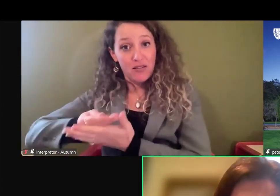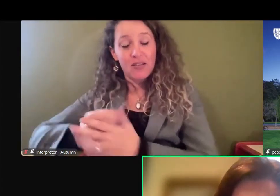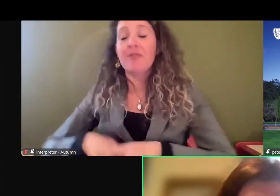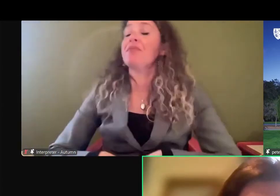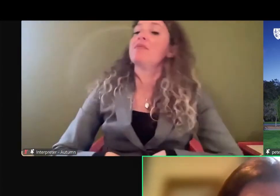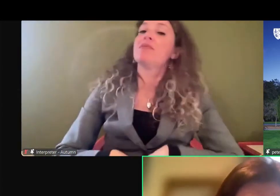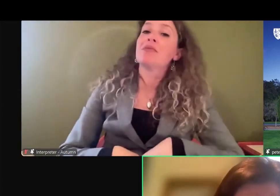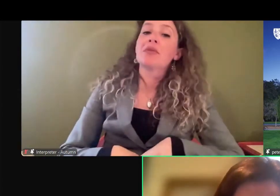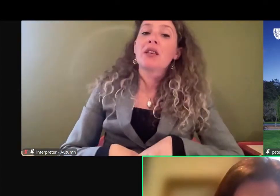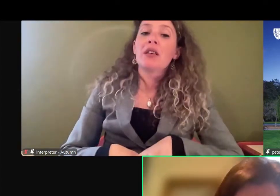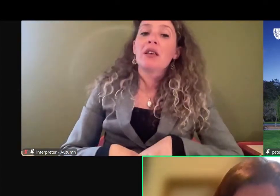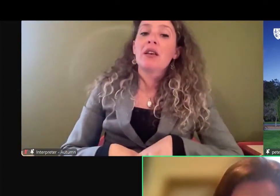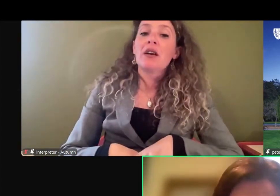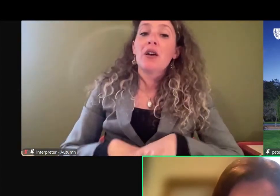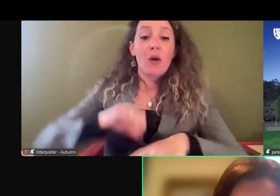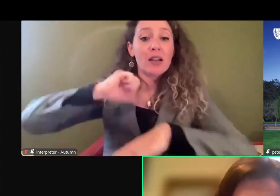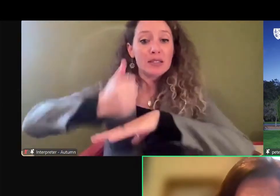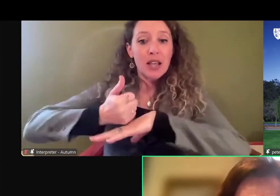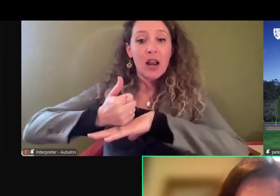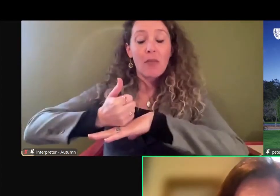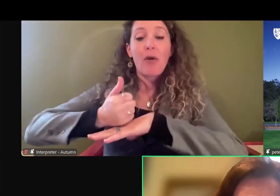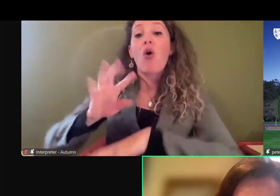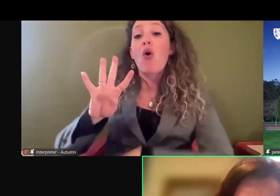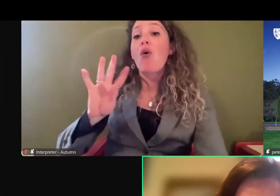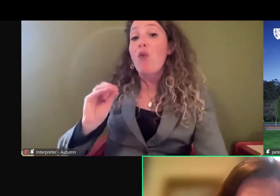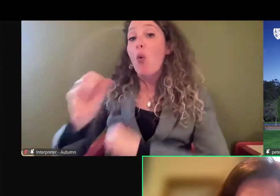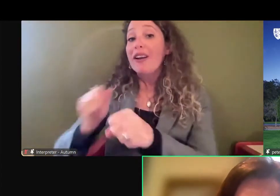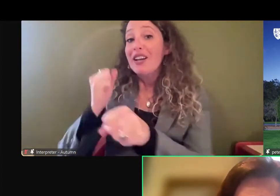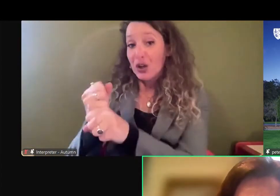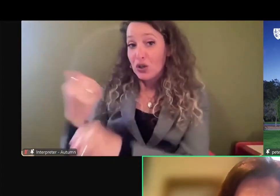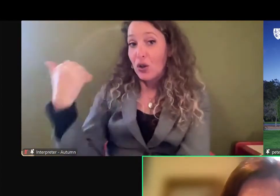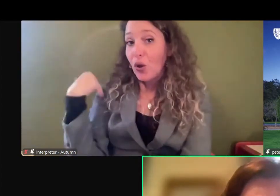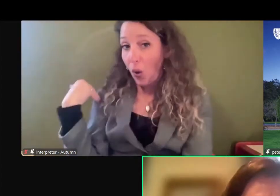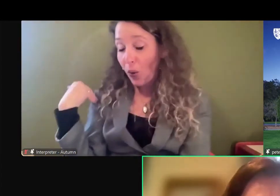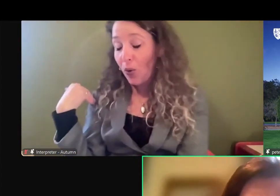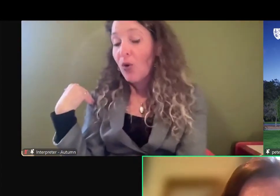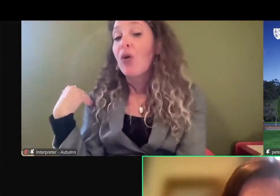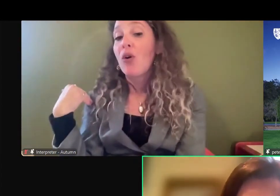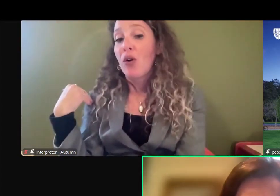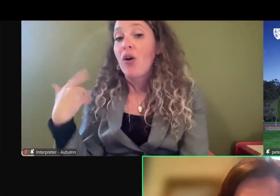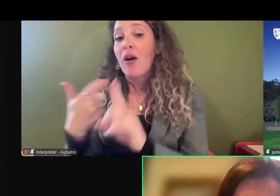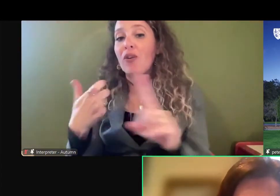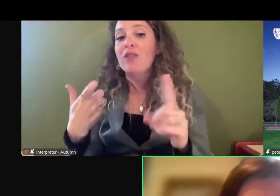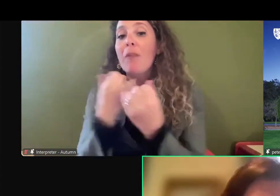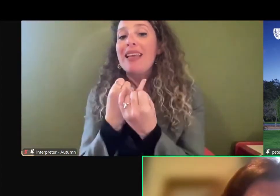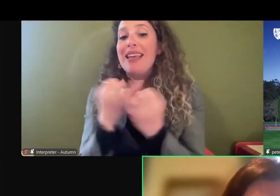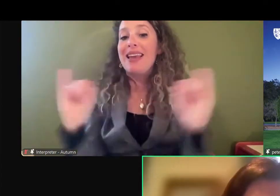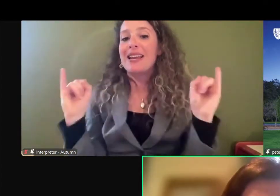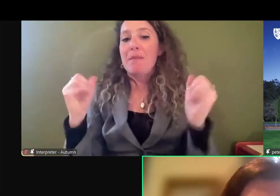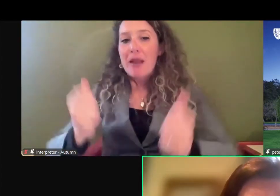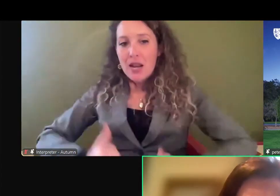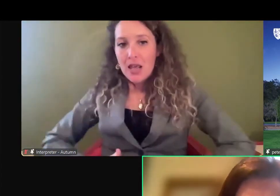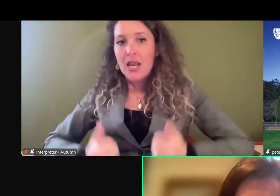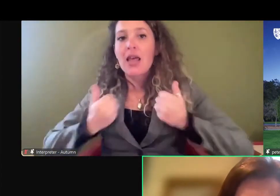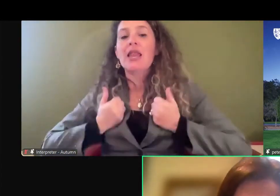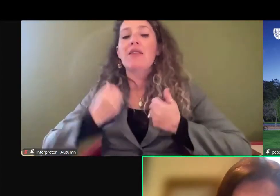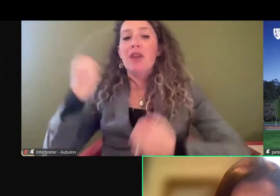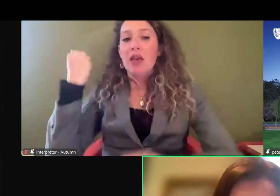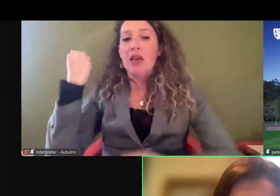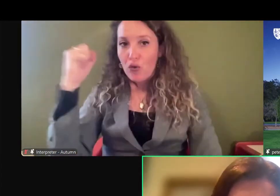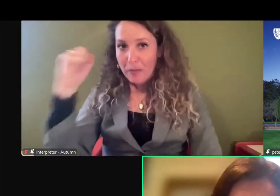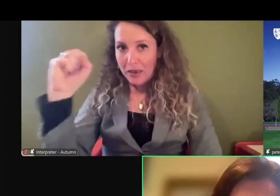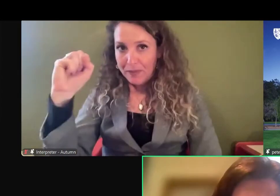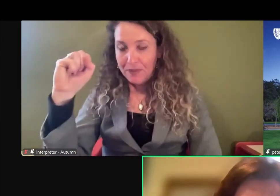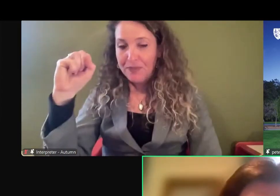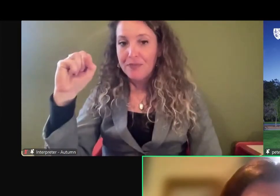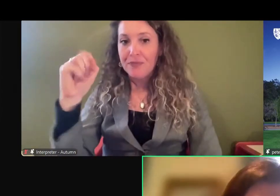was founded more than 40 years ago, and it came out of the independent living movement. Those of you